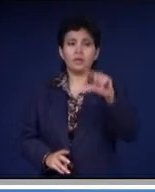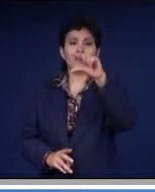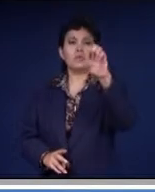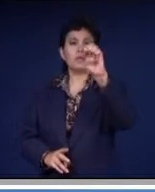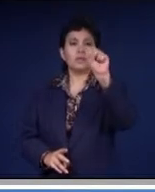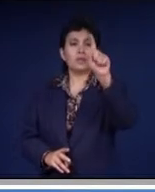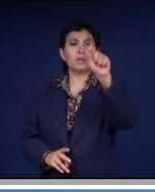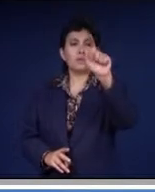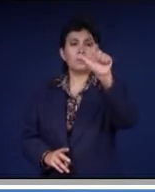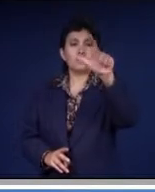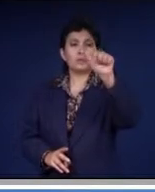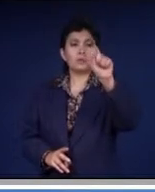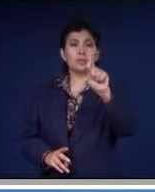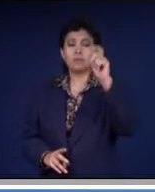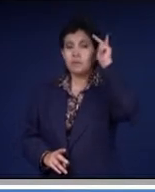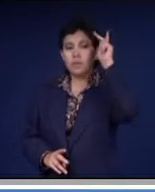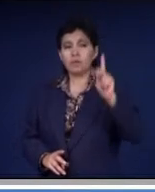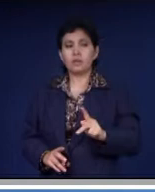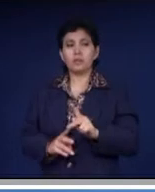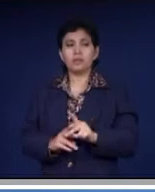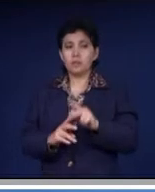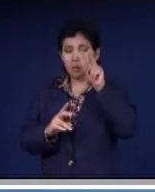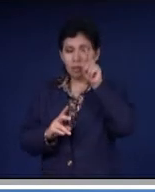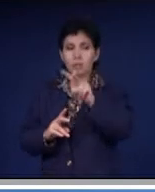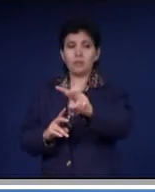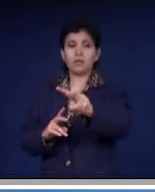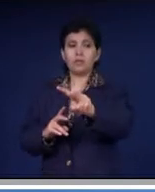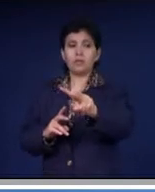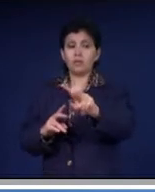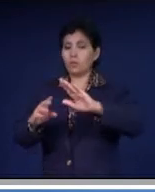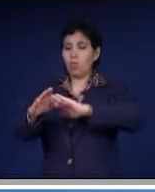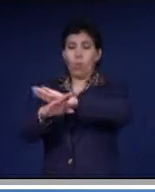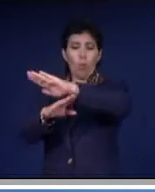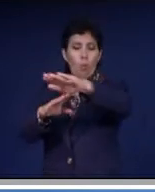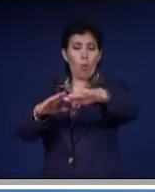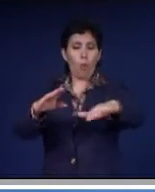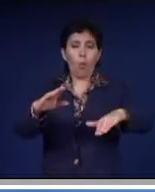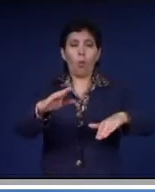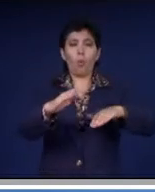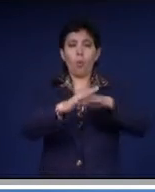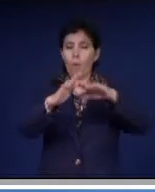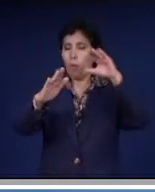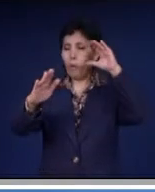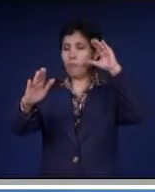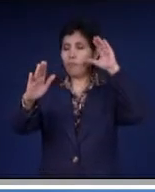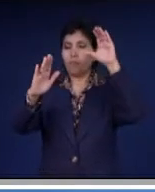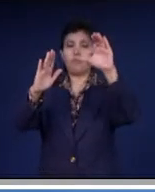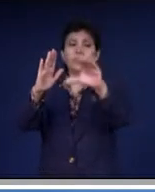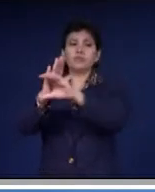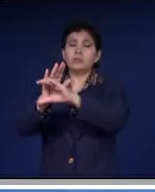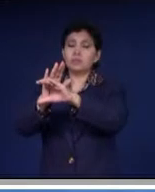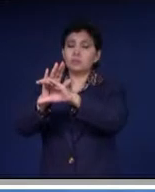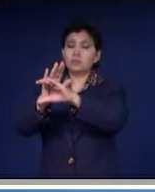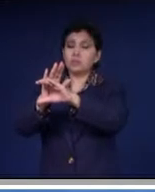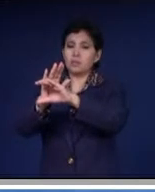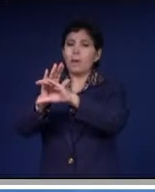Gestalt Psychology, they look at the whole picture. They look in terms of the human beings,